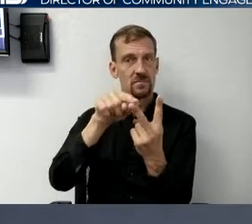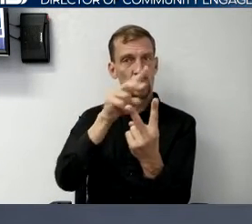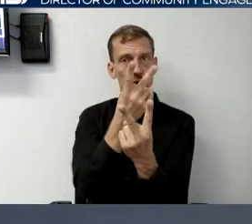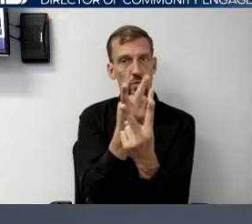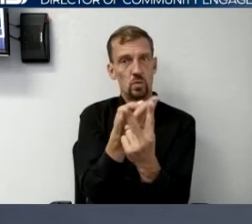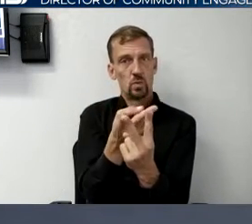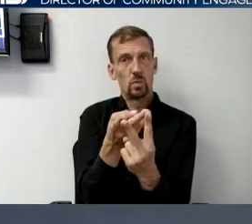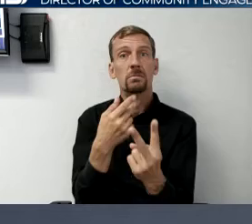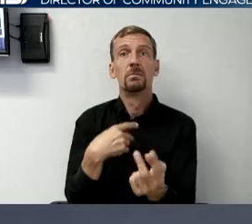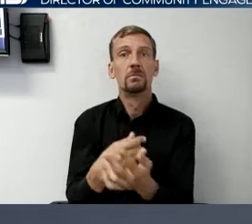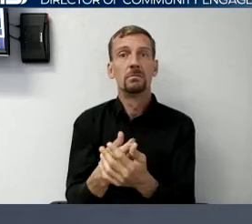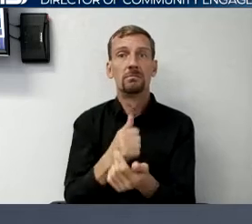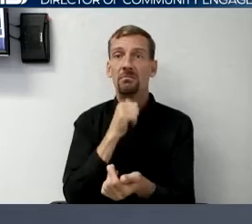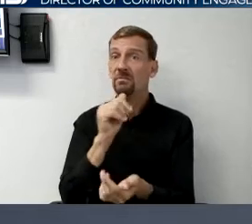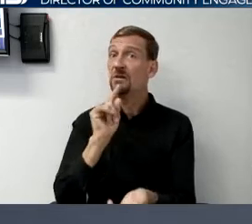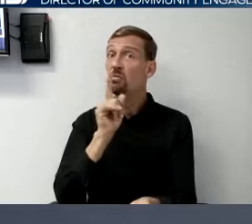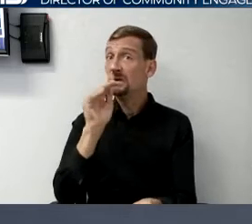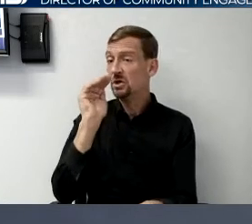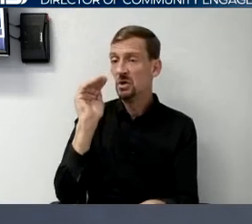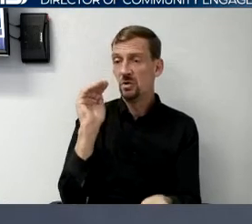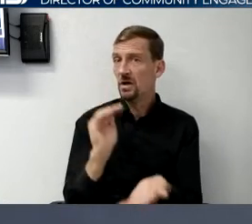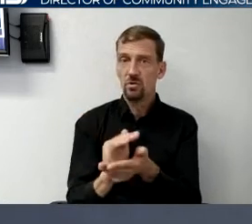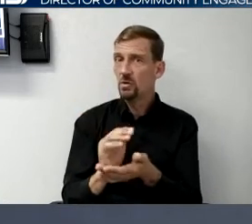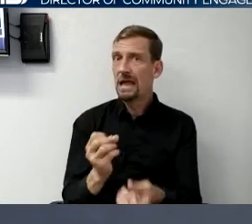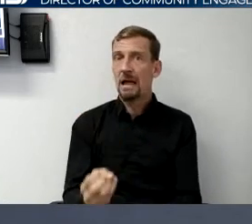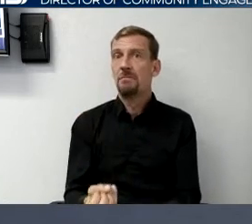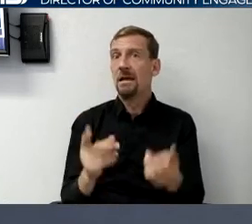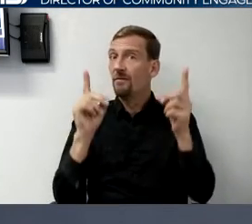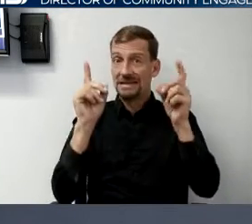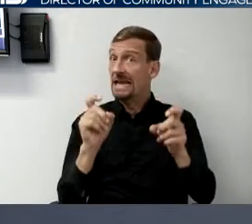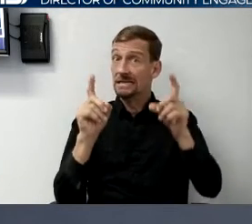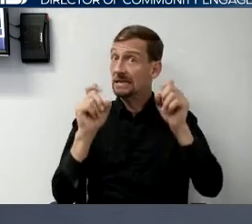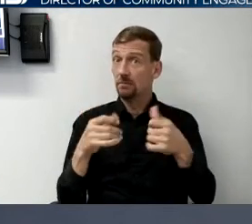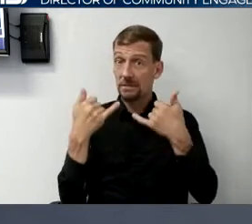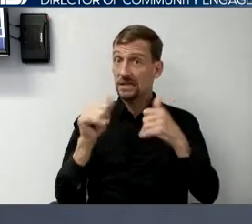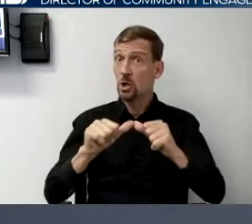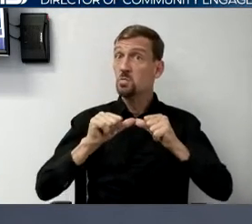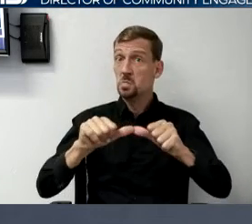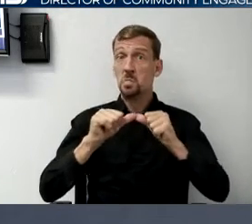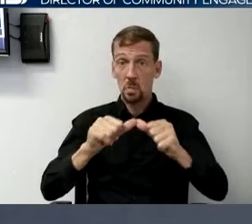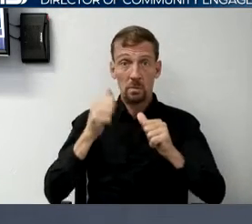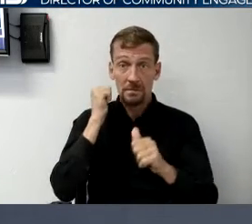haven't really reduced the amount of testing that we're doing.